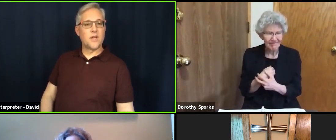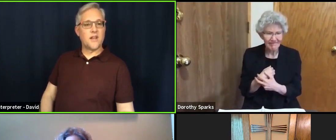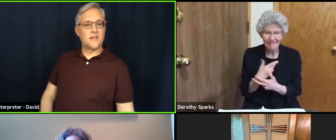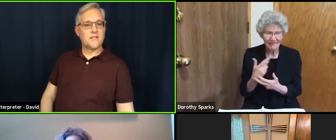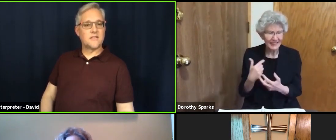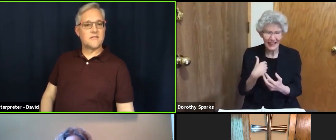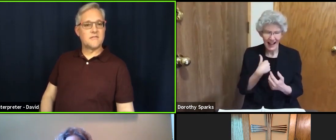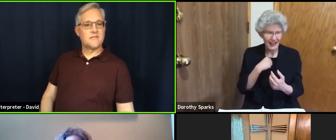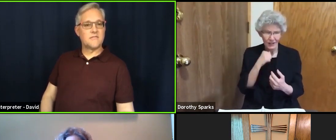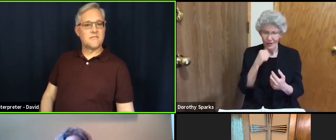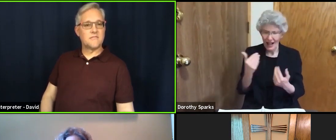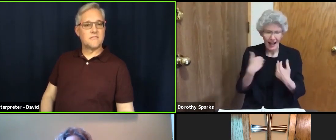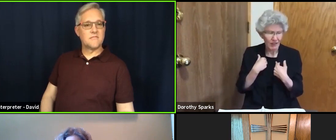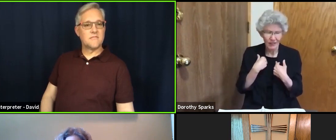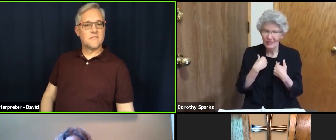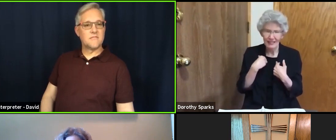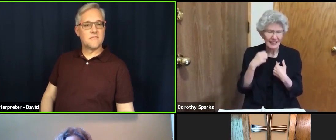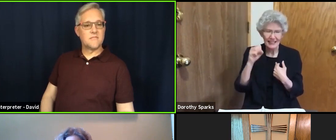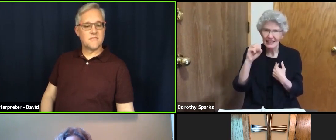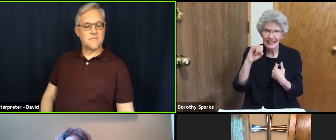said, "Look at us."